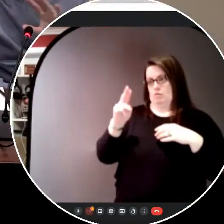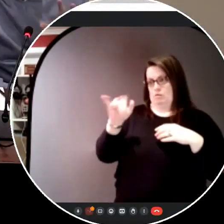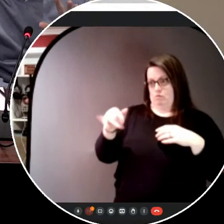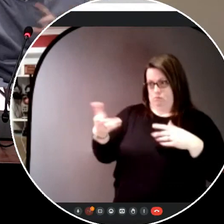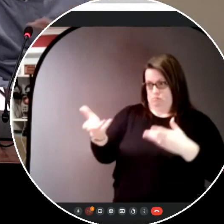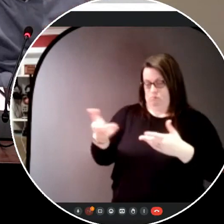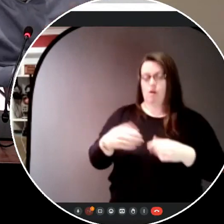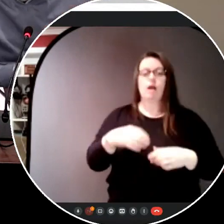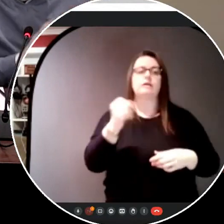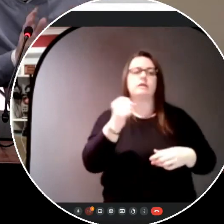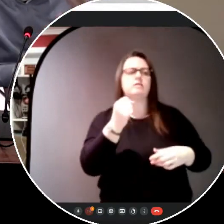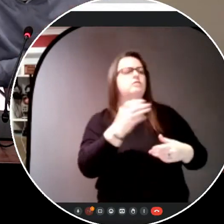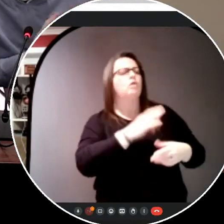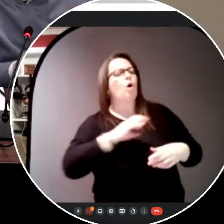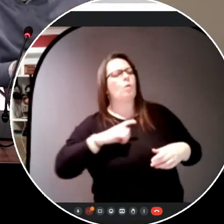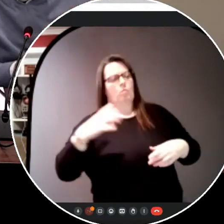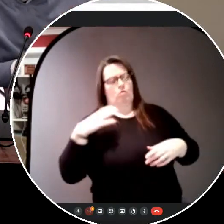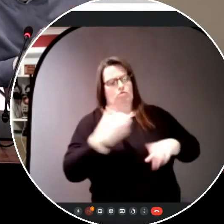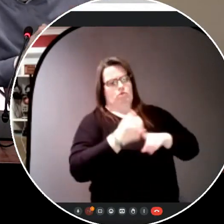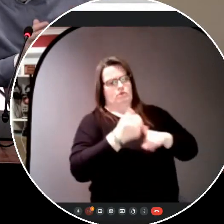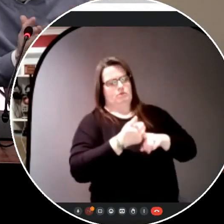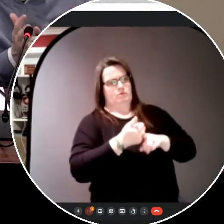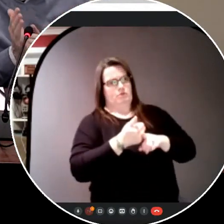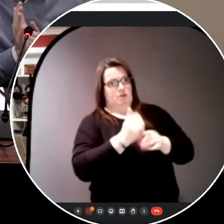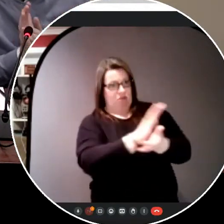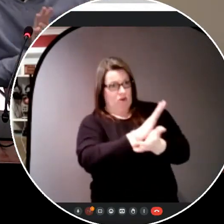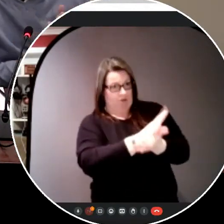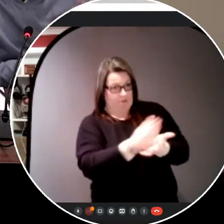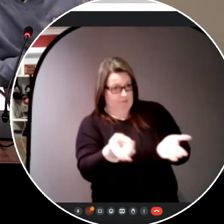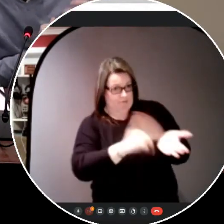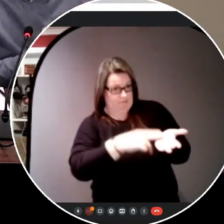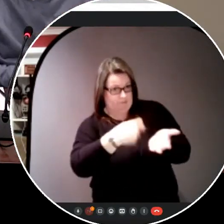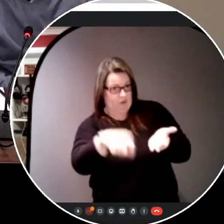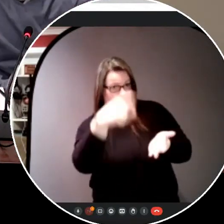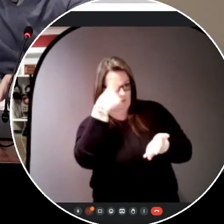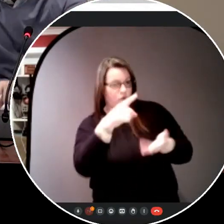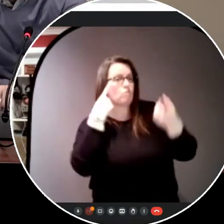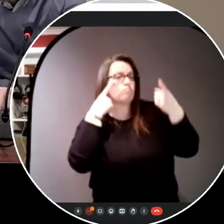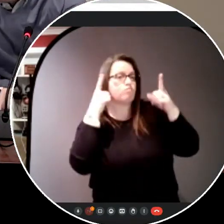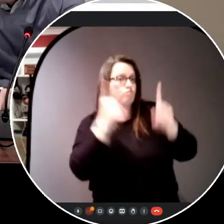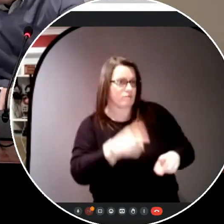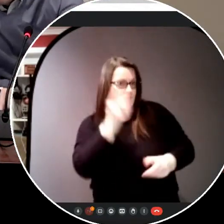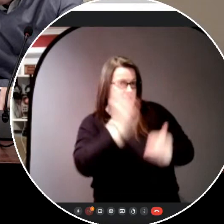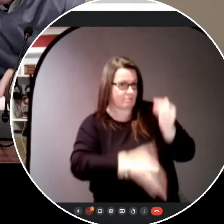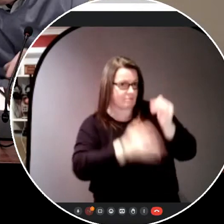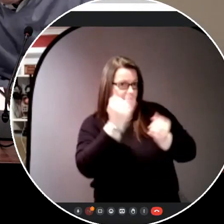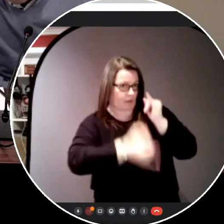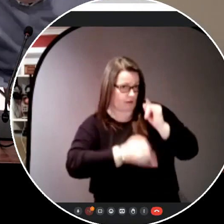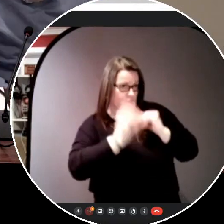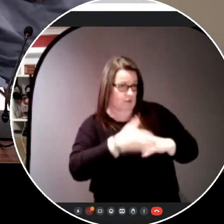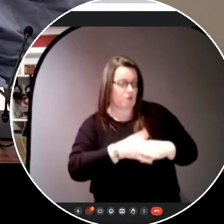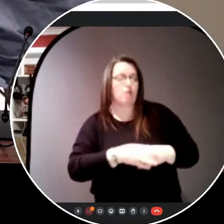the documentation once everything's been arranged and finalized? Yes, it is. Okay, thanks.